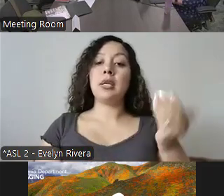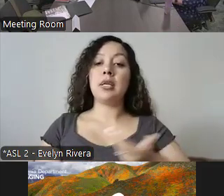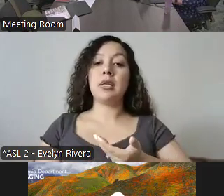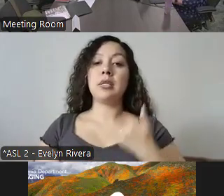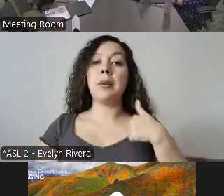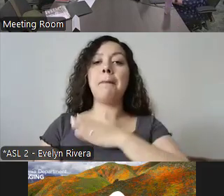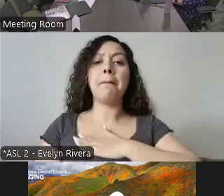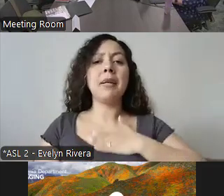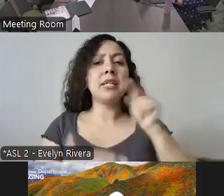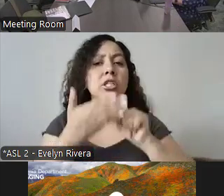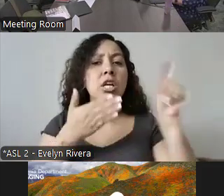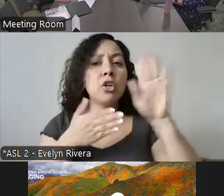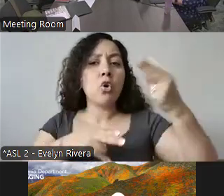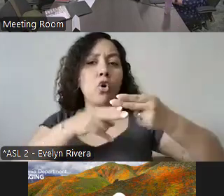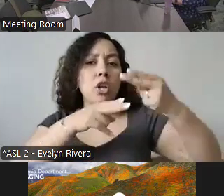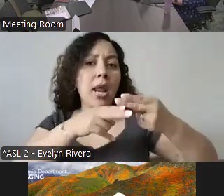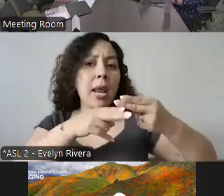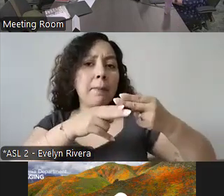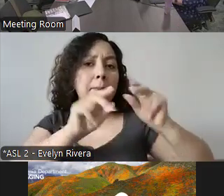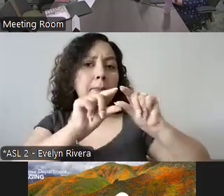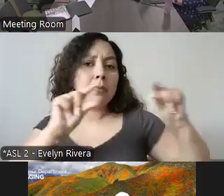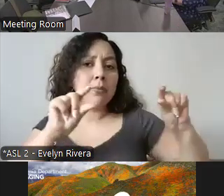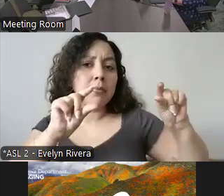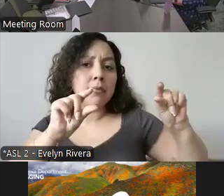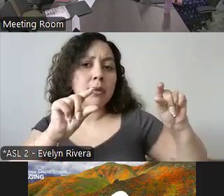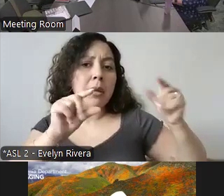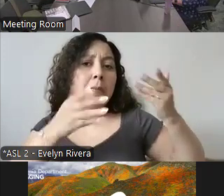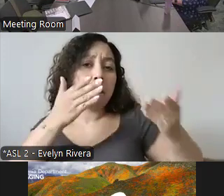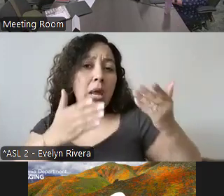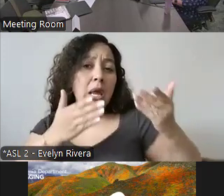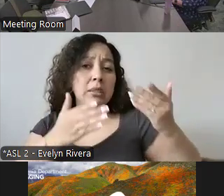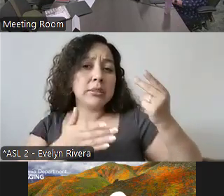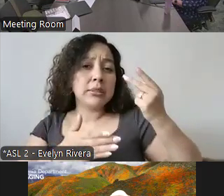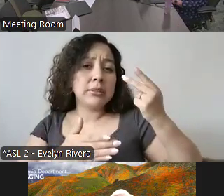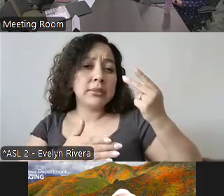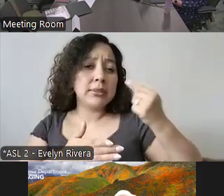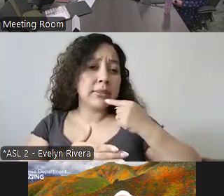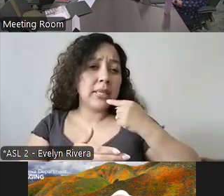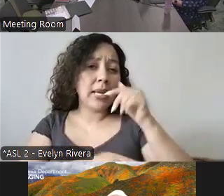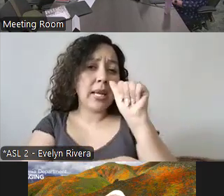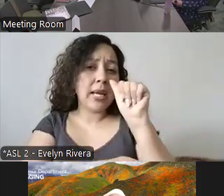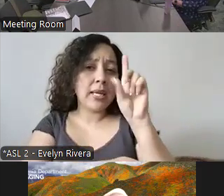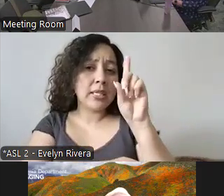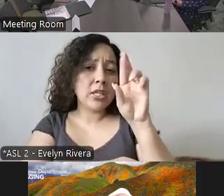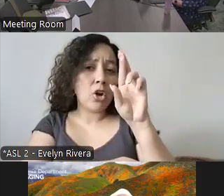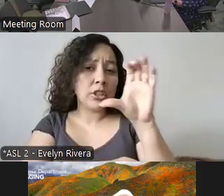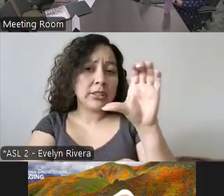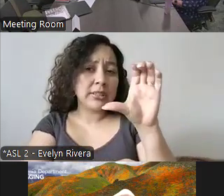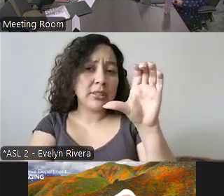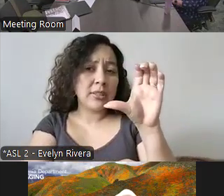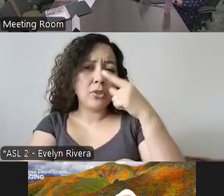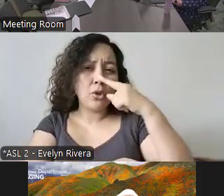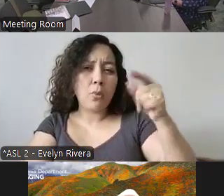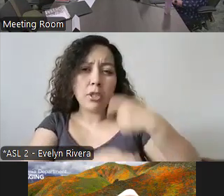name display. It may say ADRC, AC member and guest. We would like to know your name